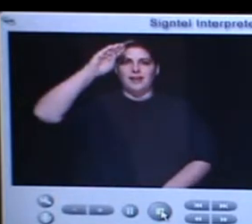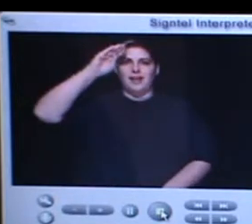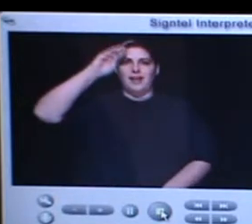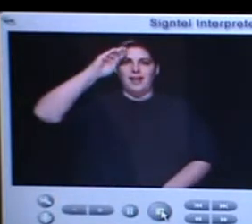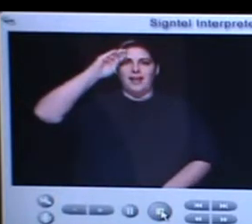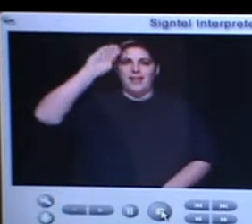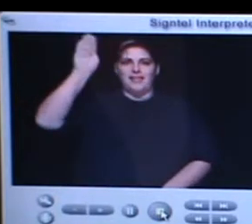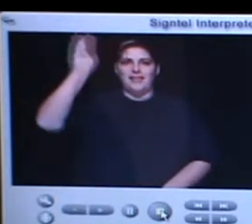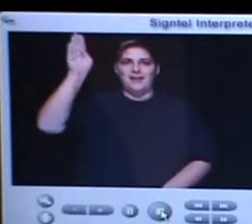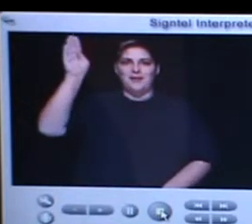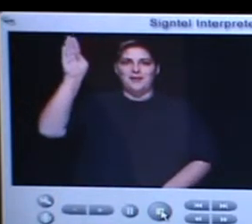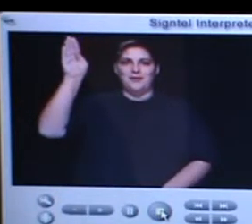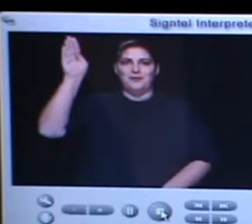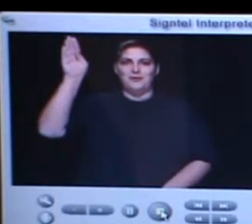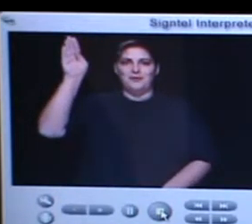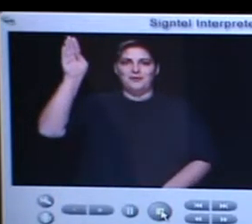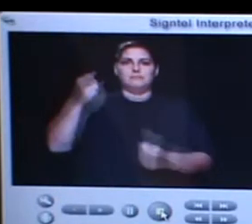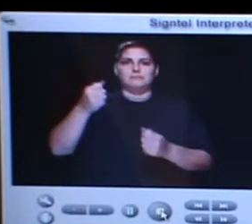Hello,